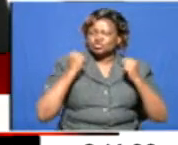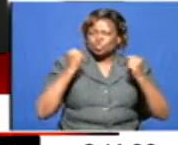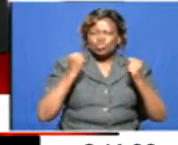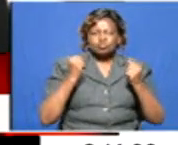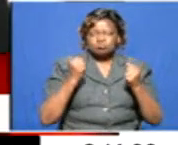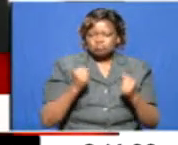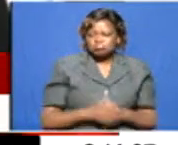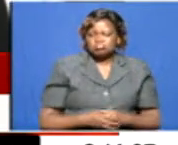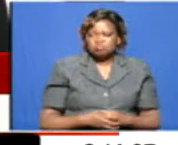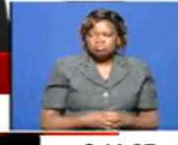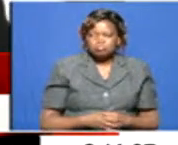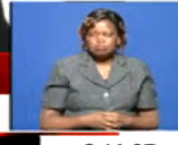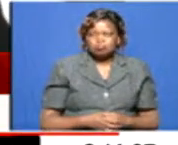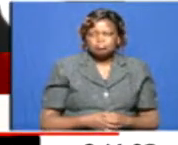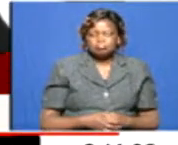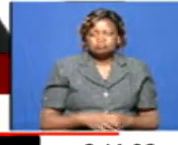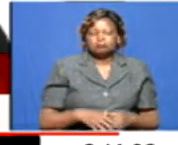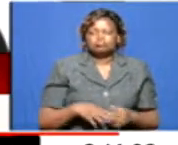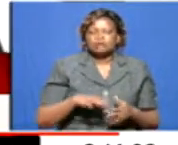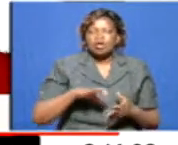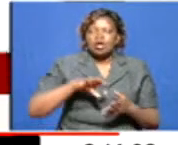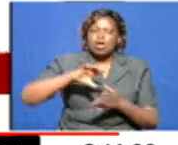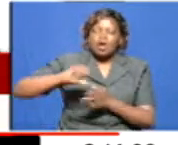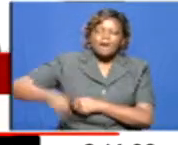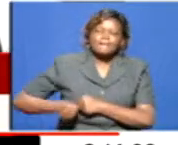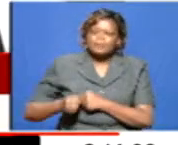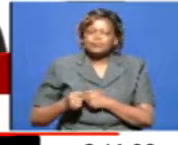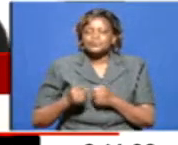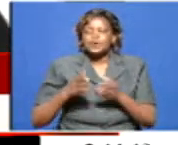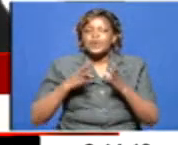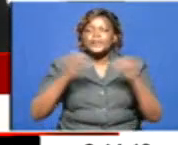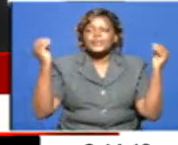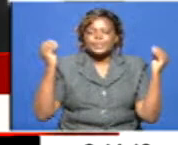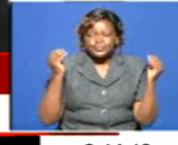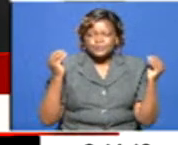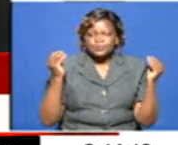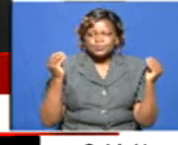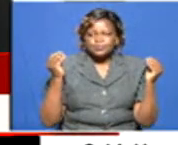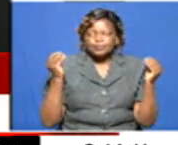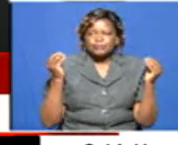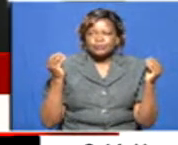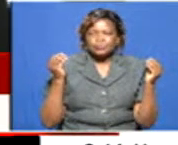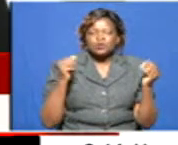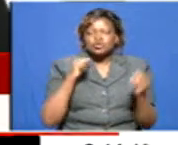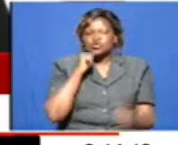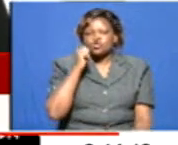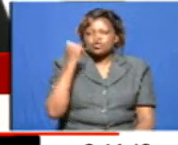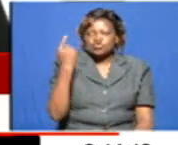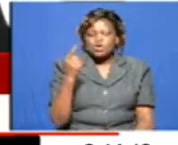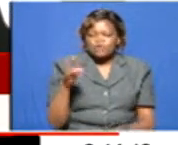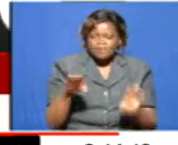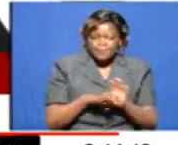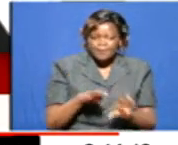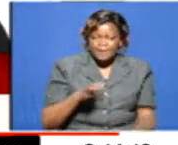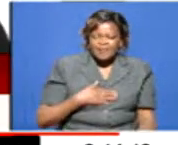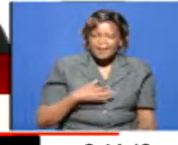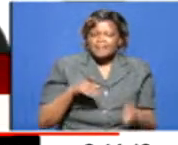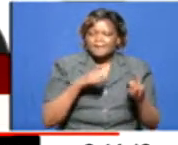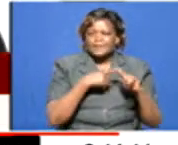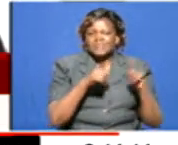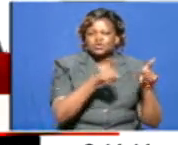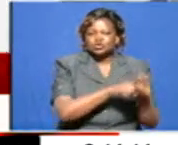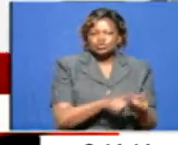possible the abduction, mysterious disappearances, not only of our members, but also